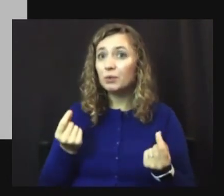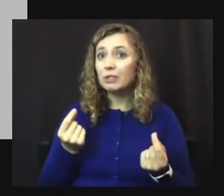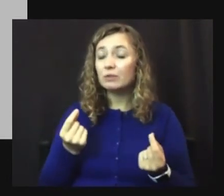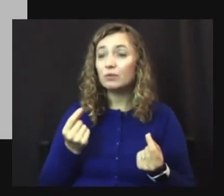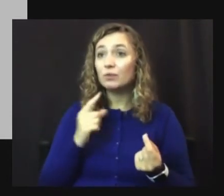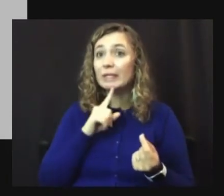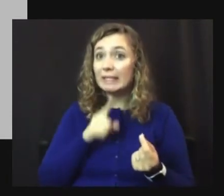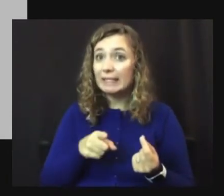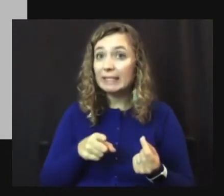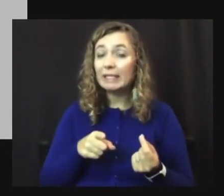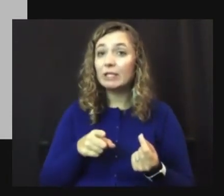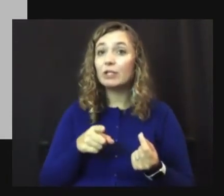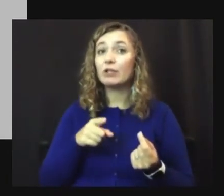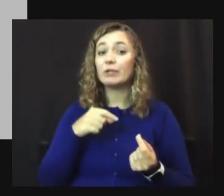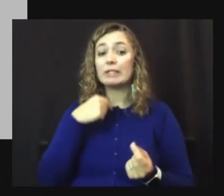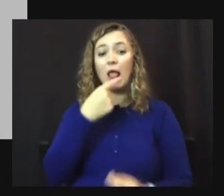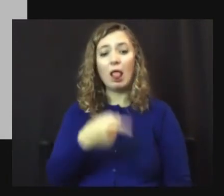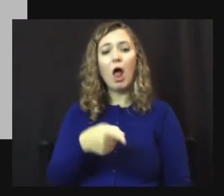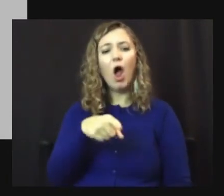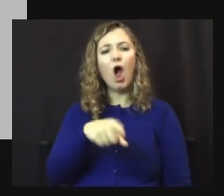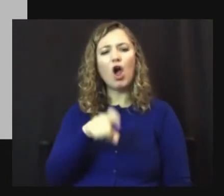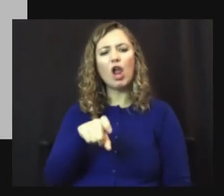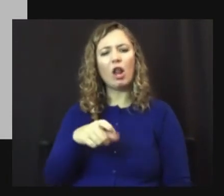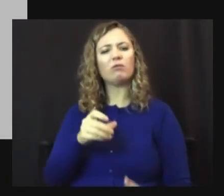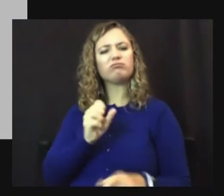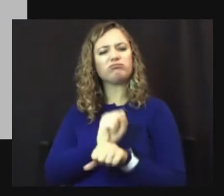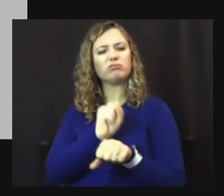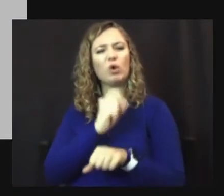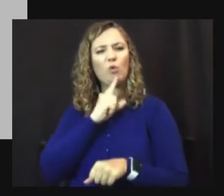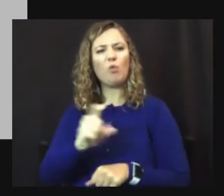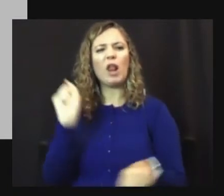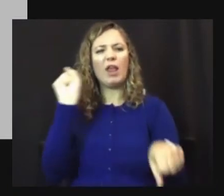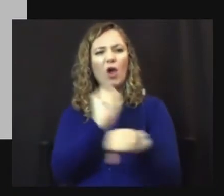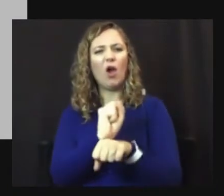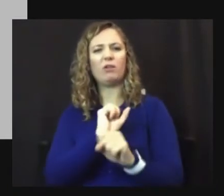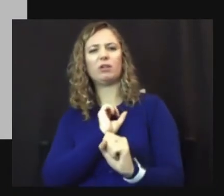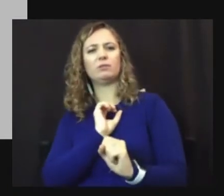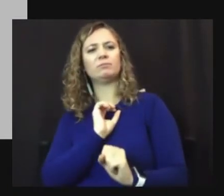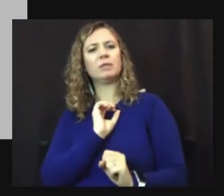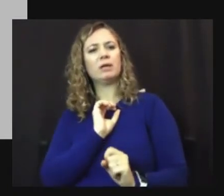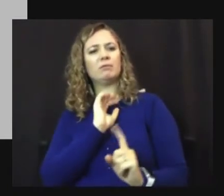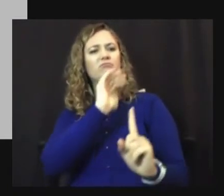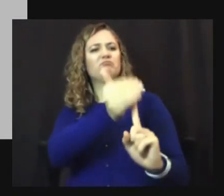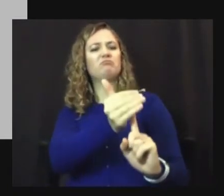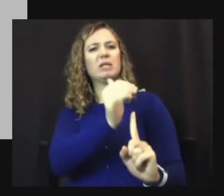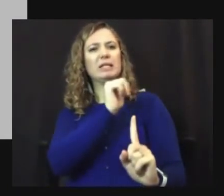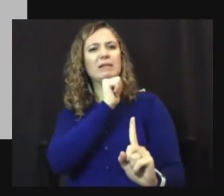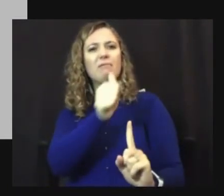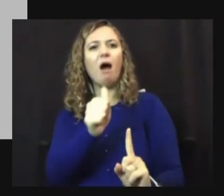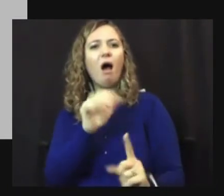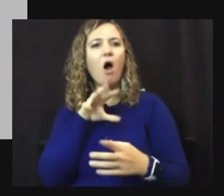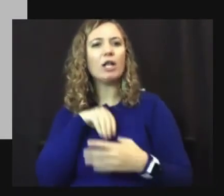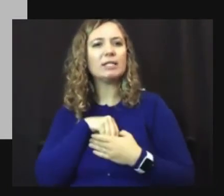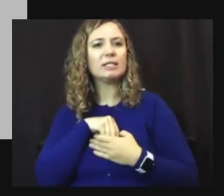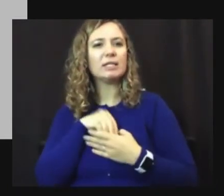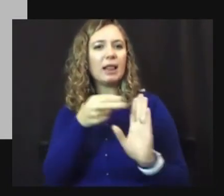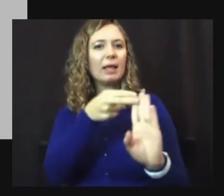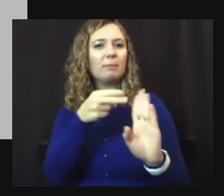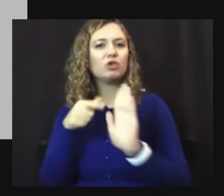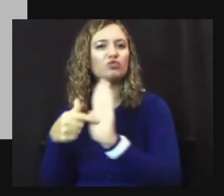you have to work really hard to appear non-disabled, because I'm telling you,